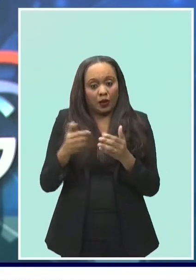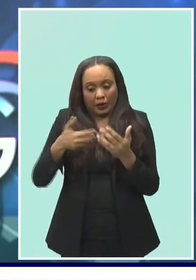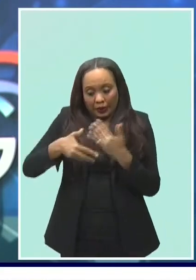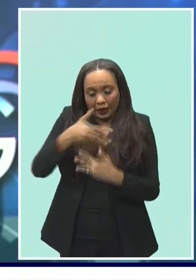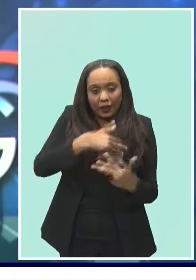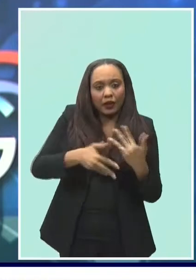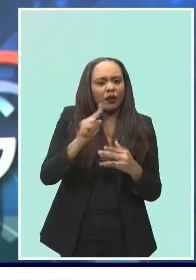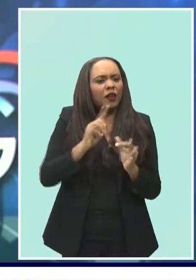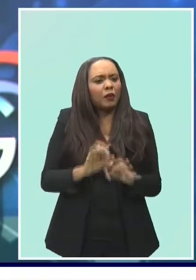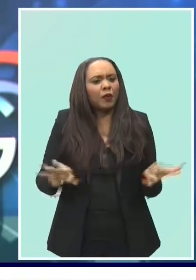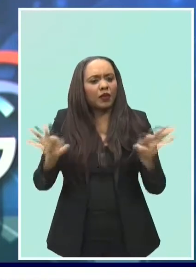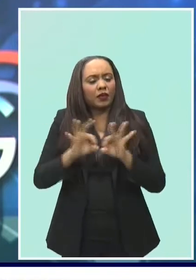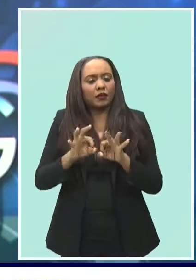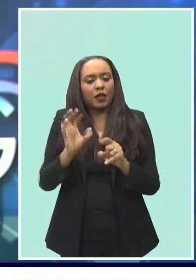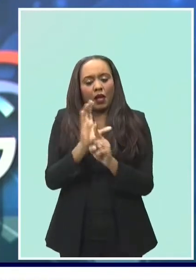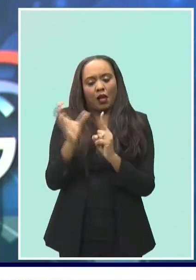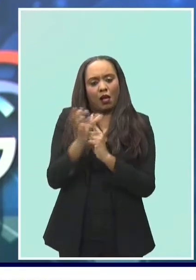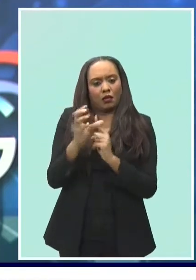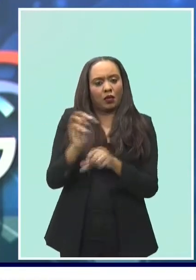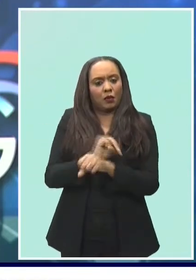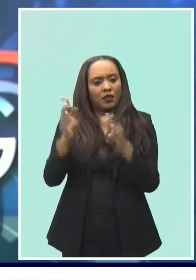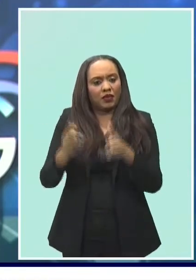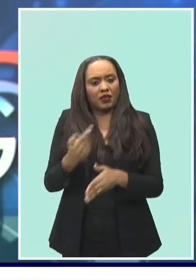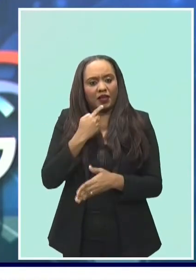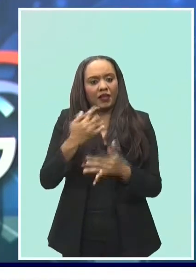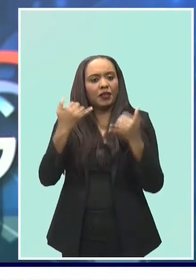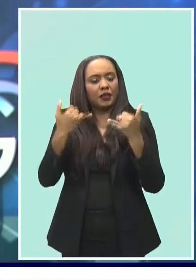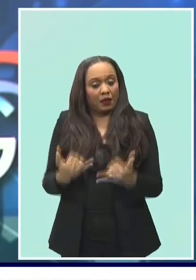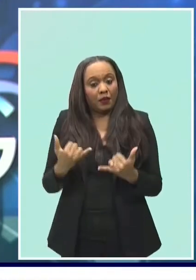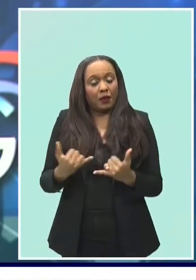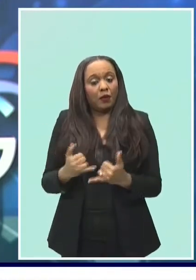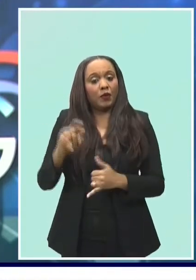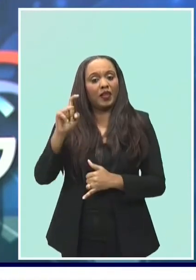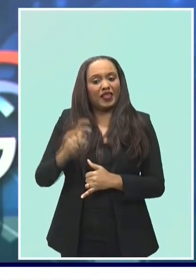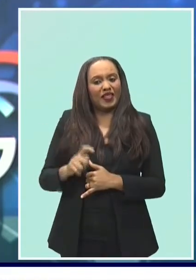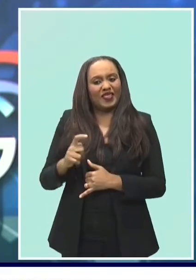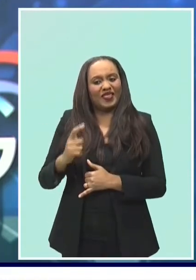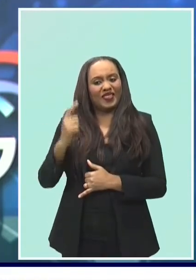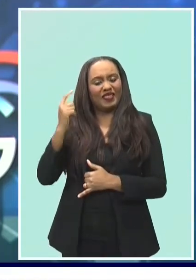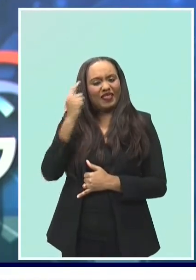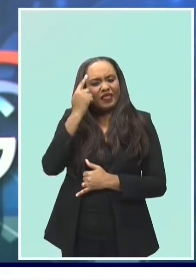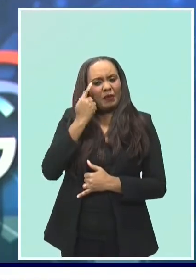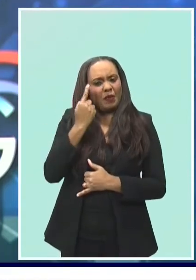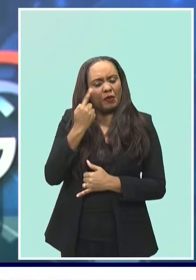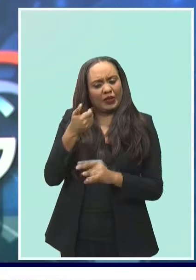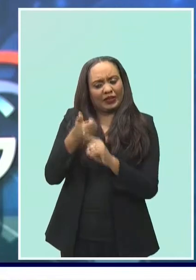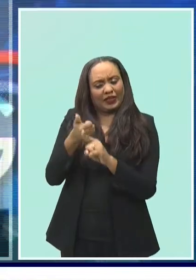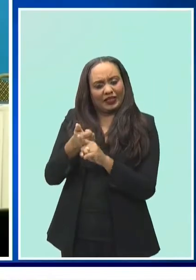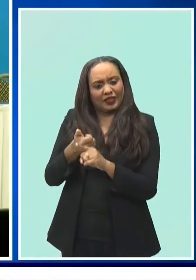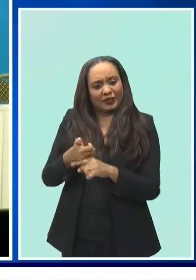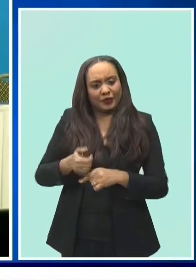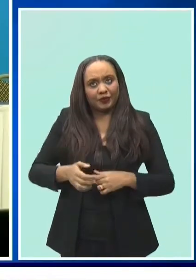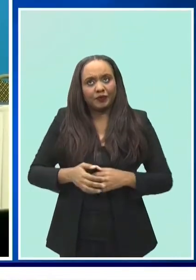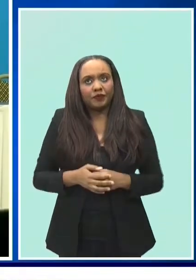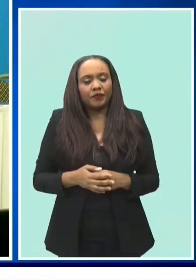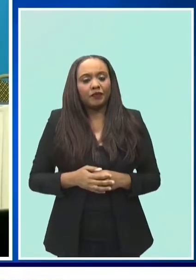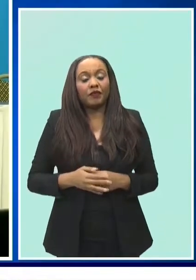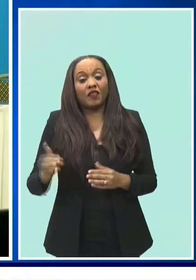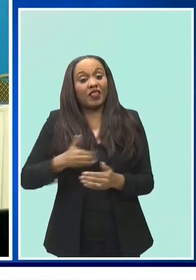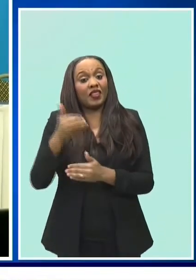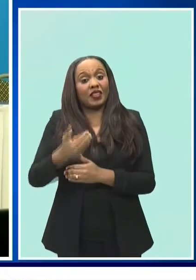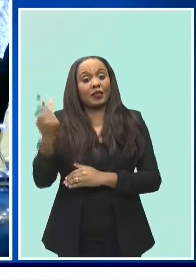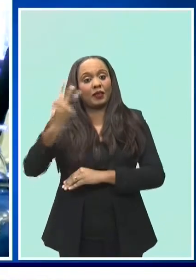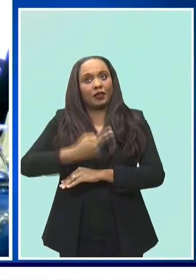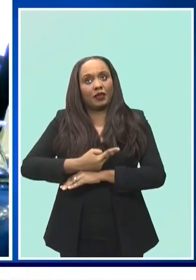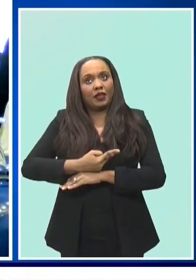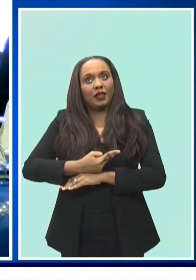Minister John King also told them now is the time for self-reflection. Lisa Broom has more. Over the next 2 days, the local